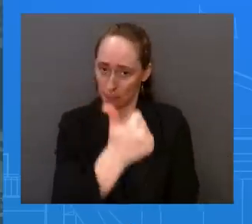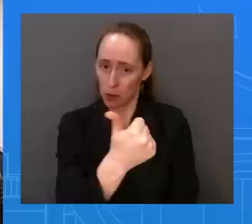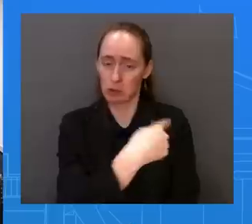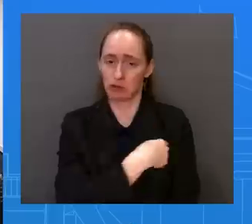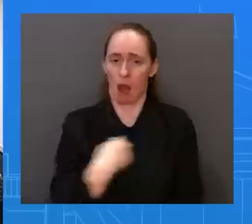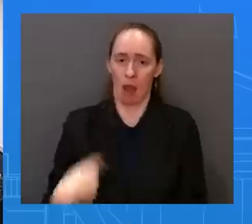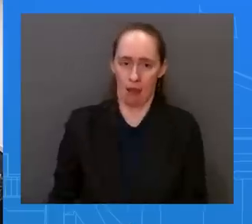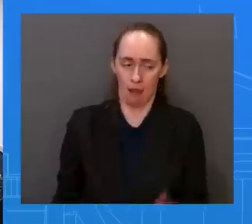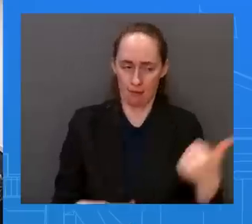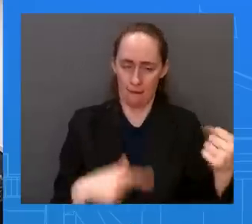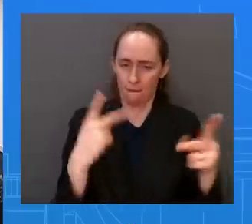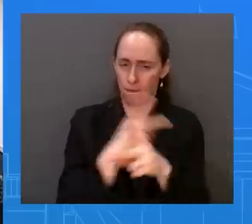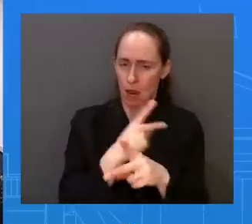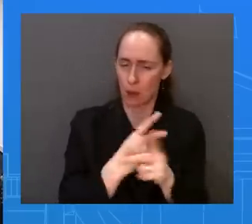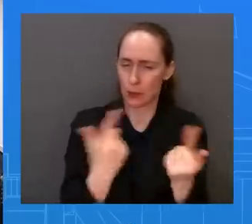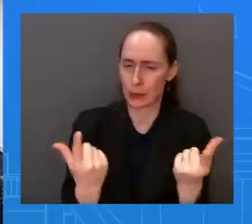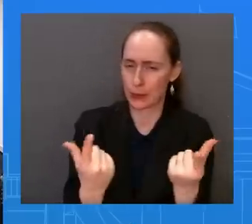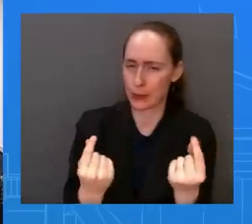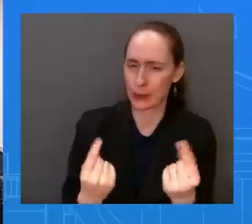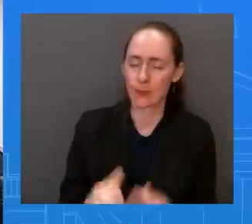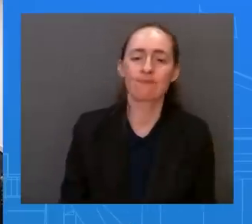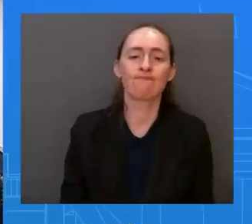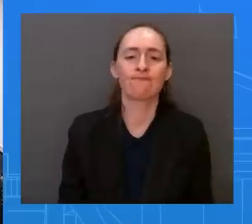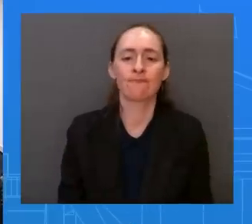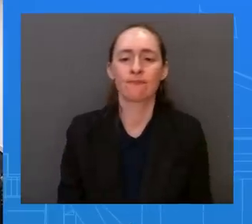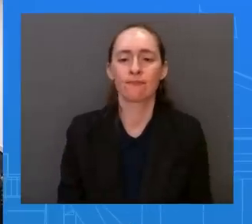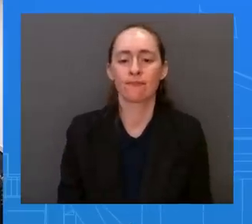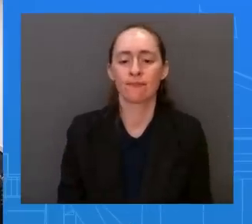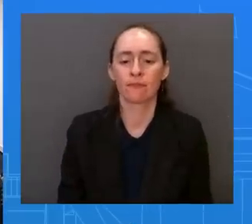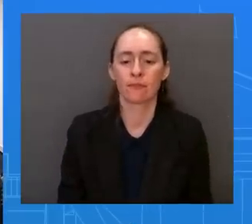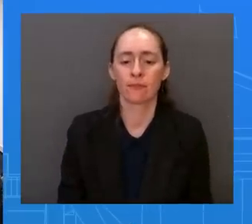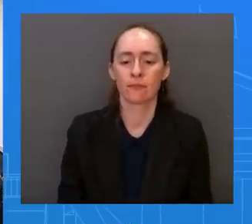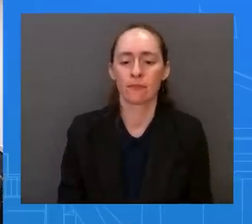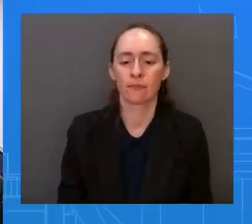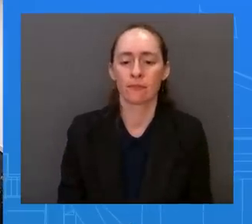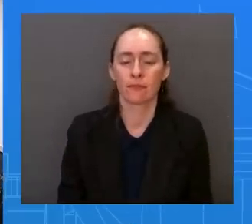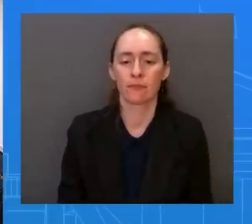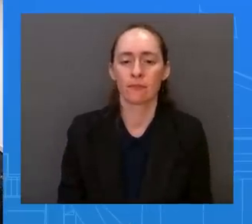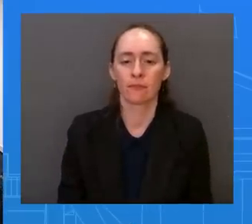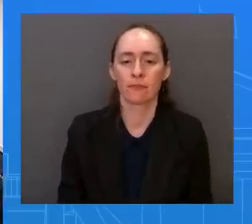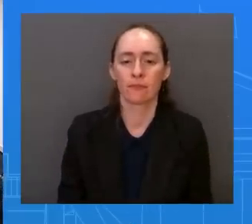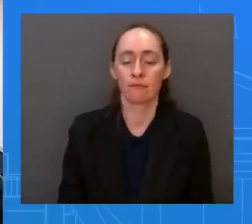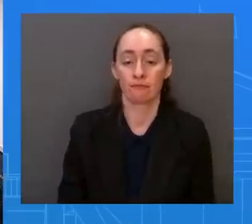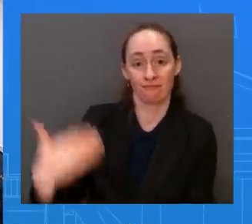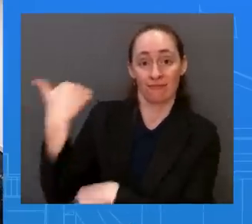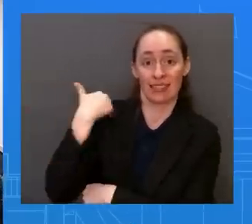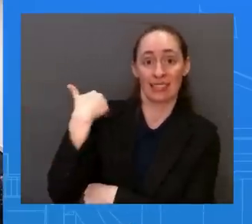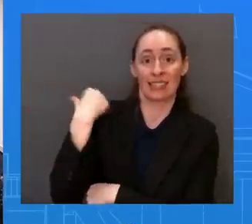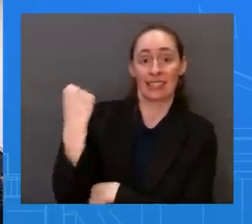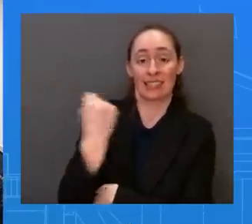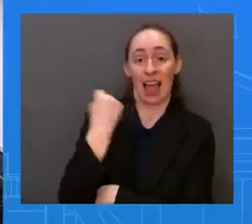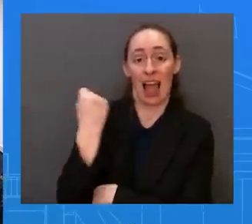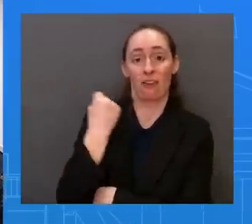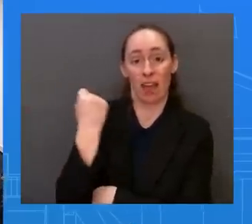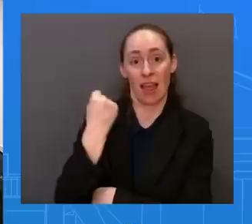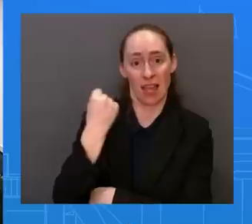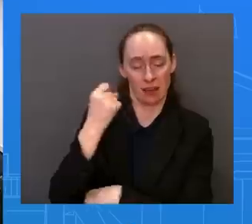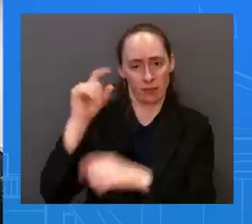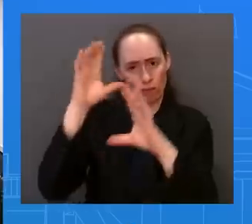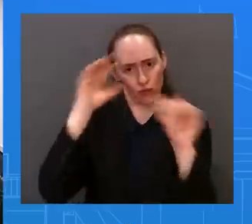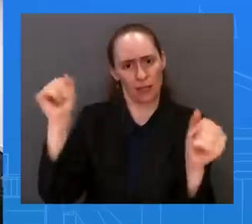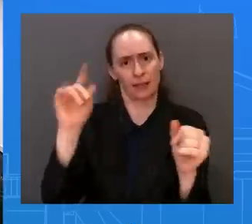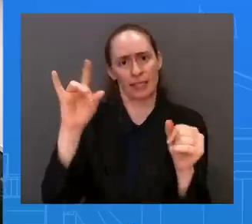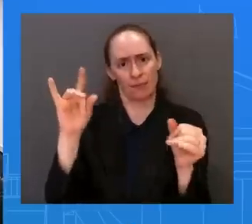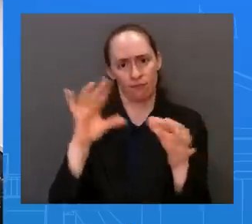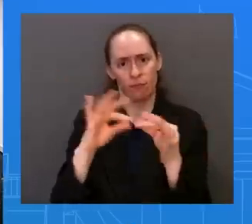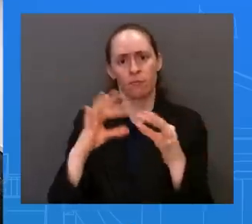spoke just off of Air Force One, he seemed very definitive in making clear that he was the one who said explicitly, I want this to be shot down. Military